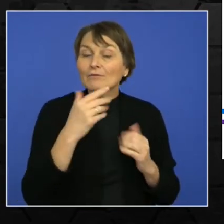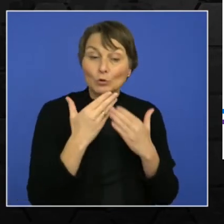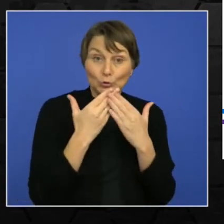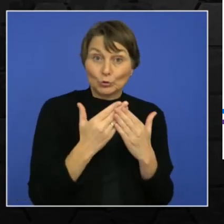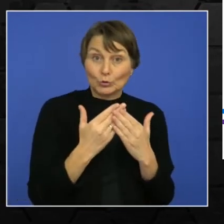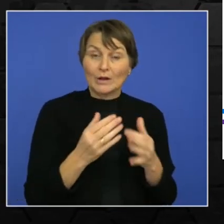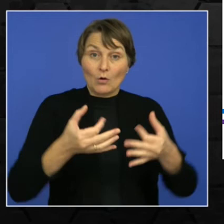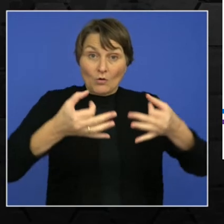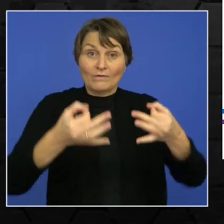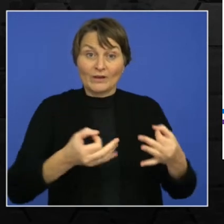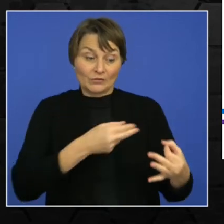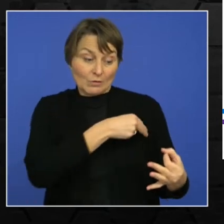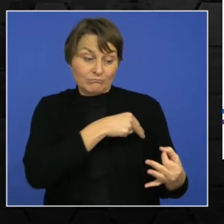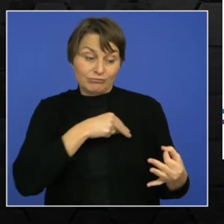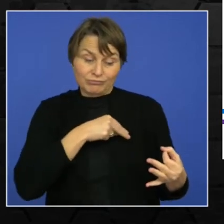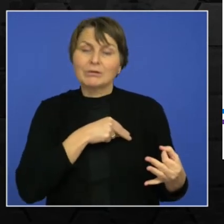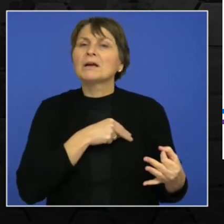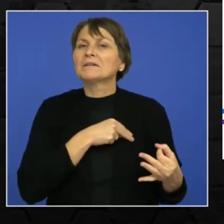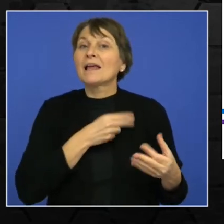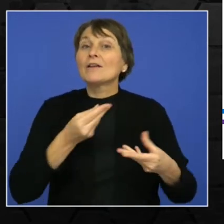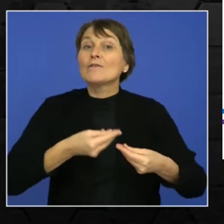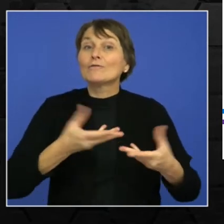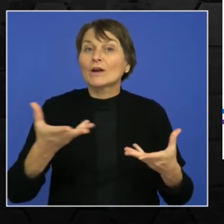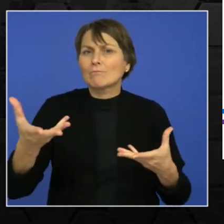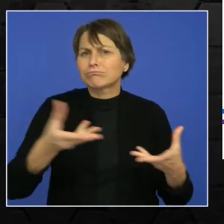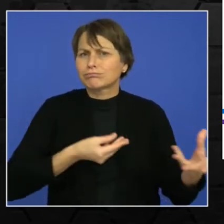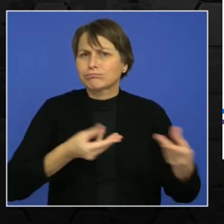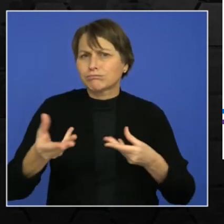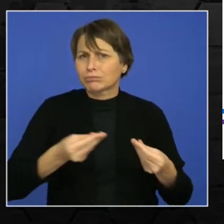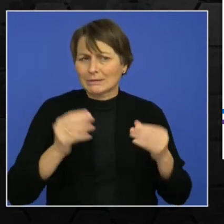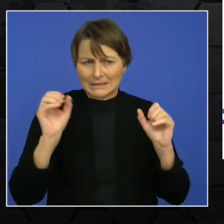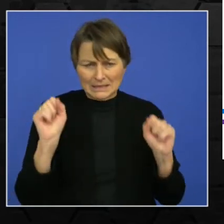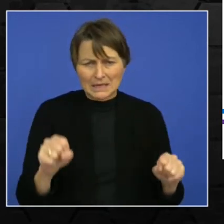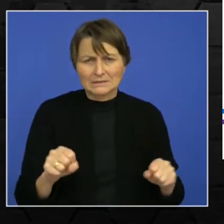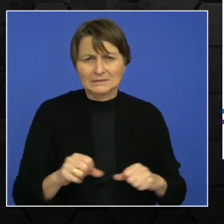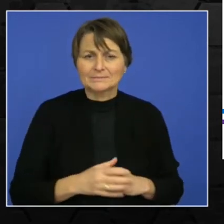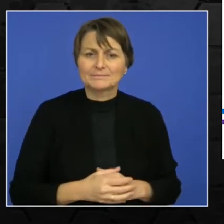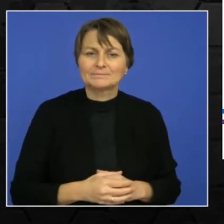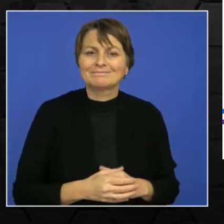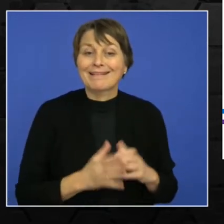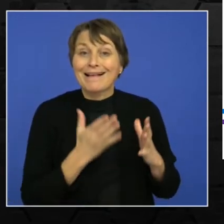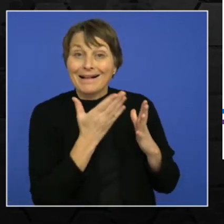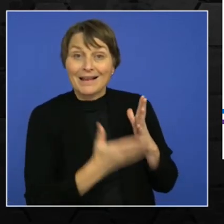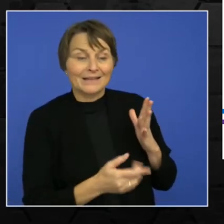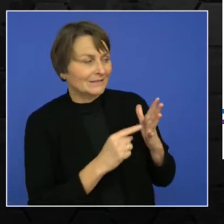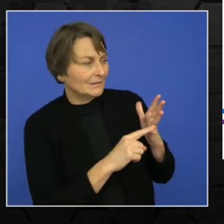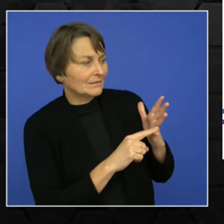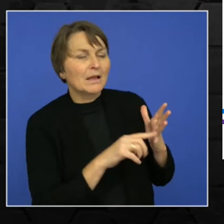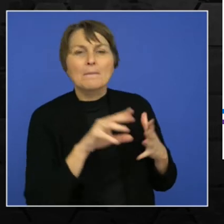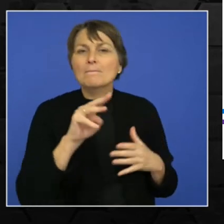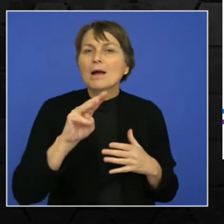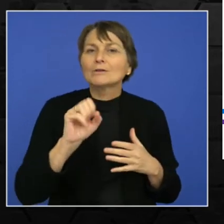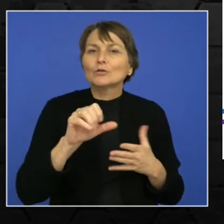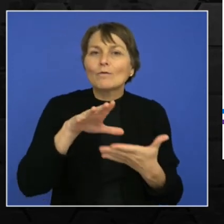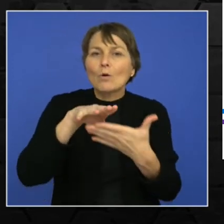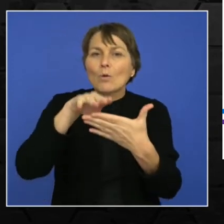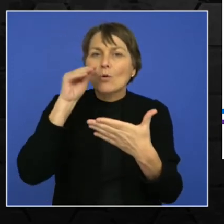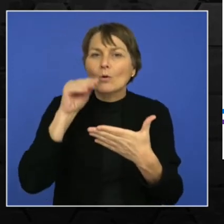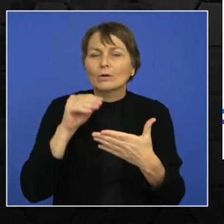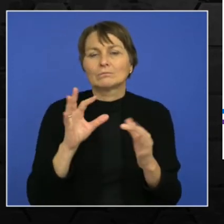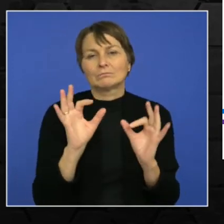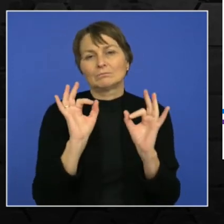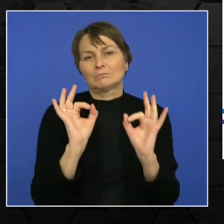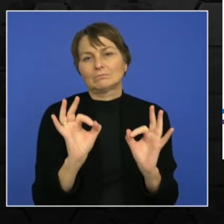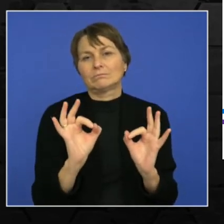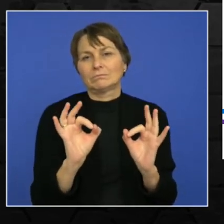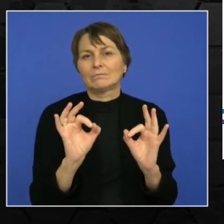free. And last but not the least, Microsoft Learn. They have like a really good curated platform